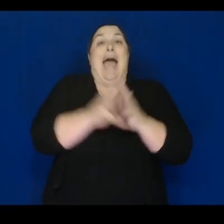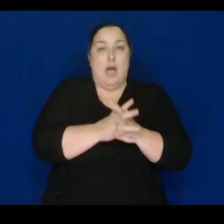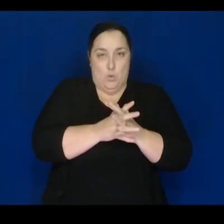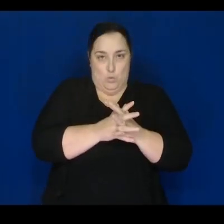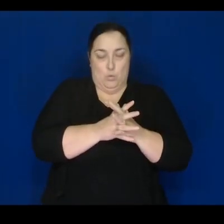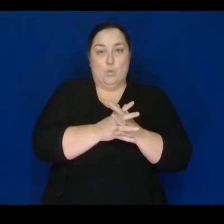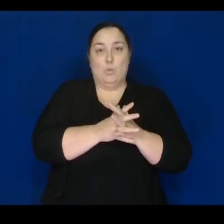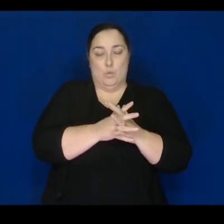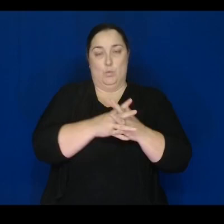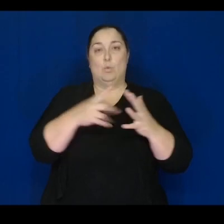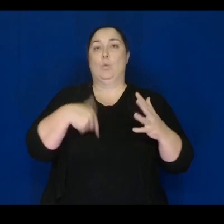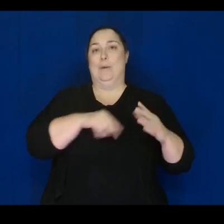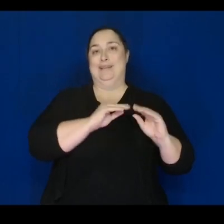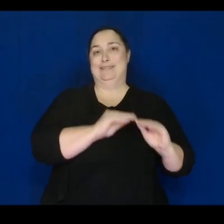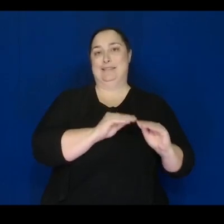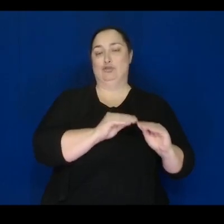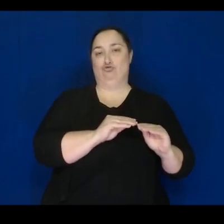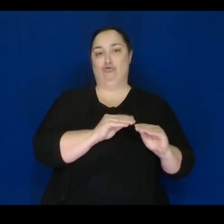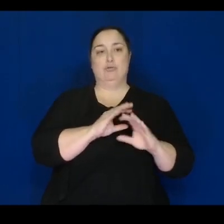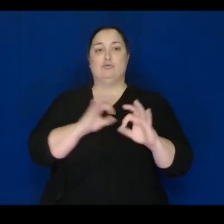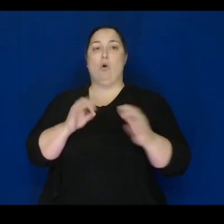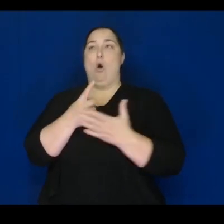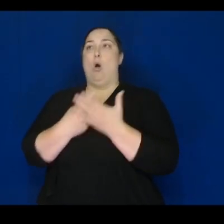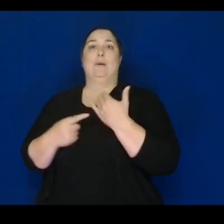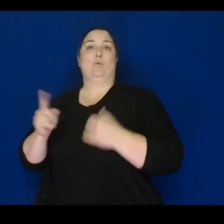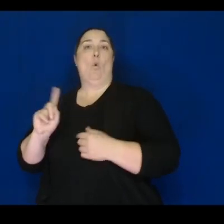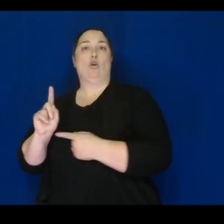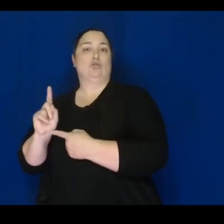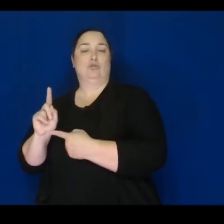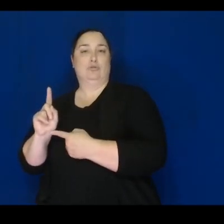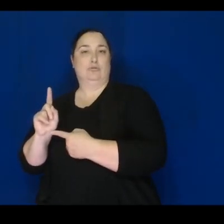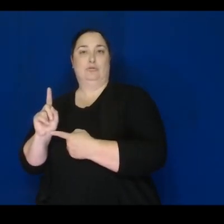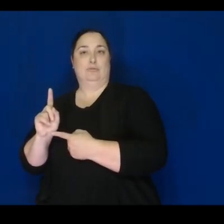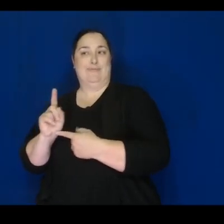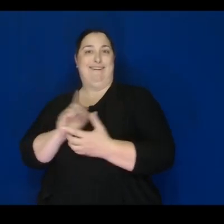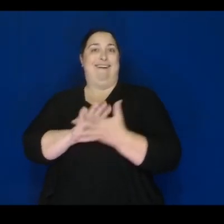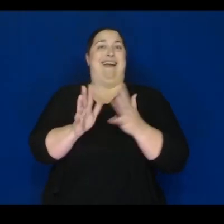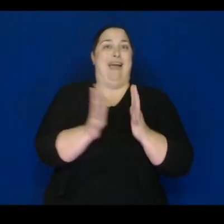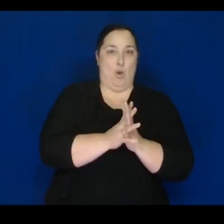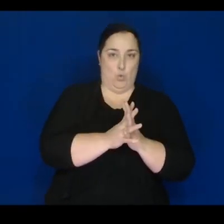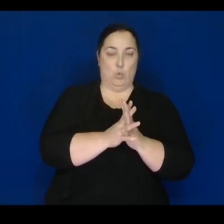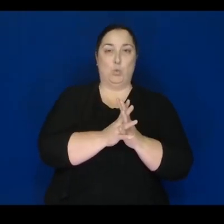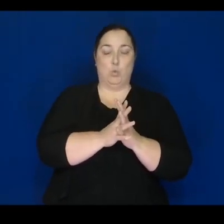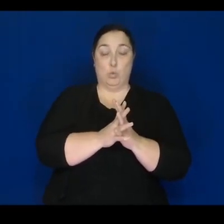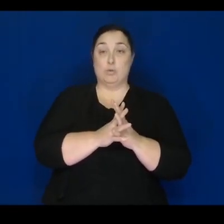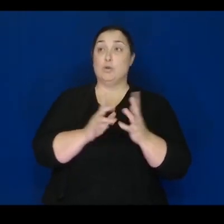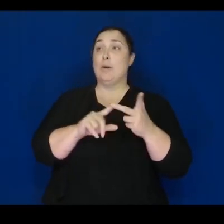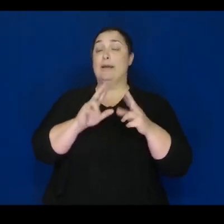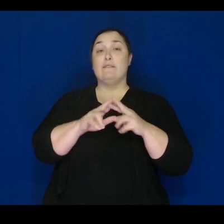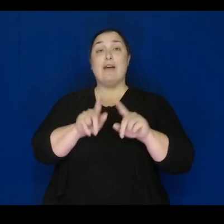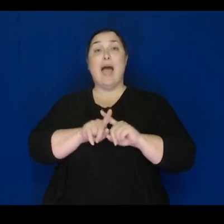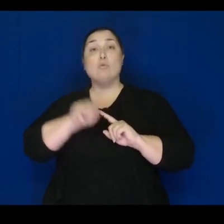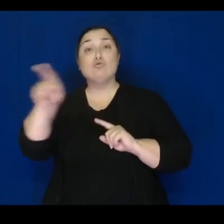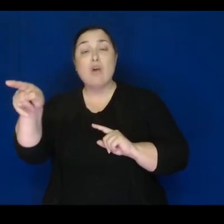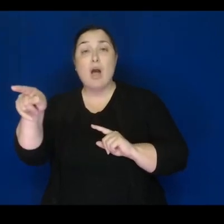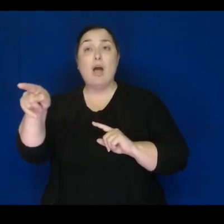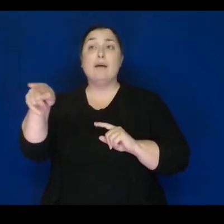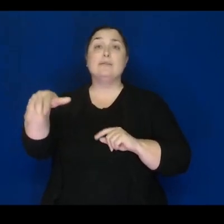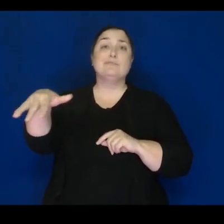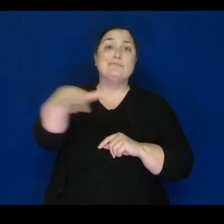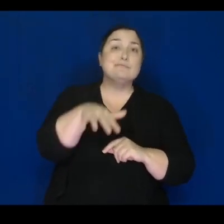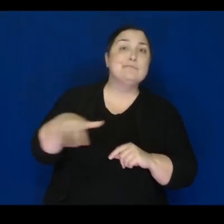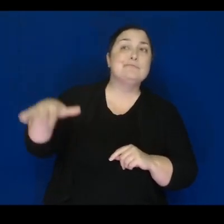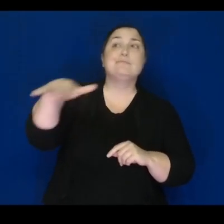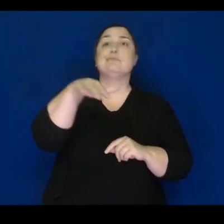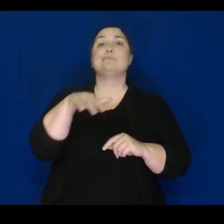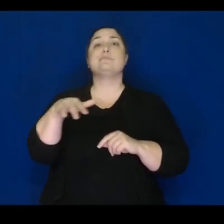those cultural processes, whether it's listening, whether we go outside, connecting to the local landscape, and also